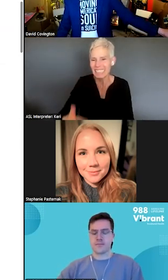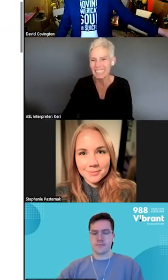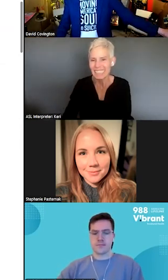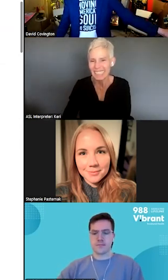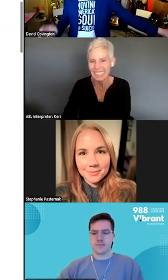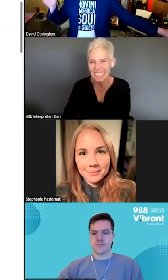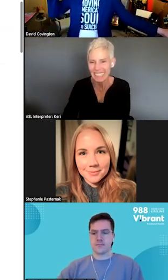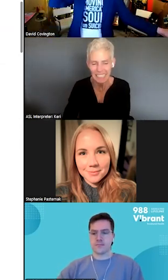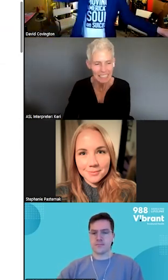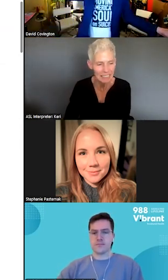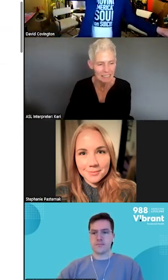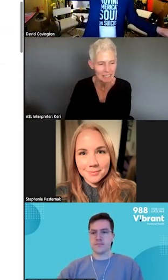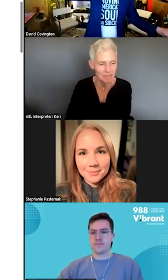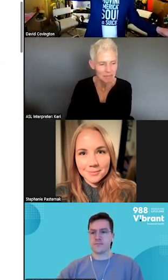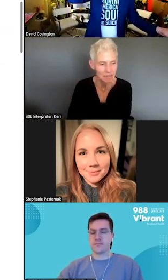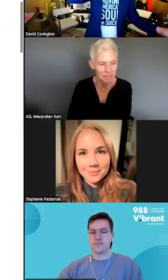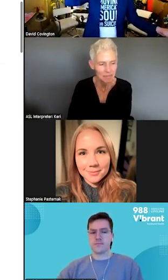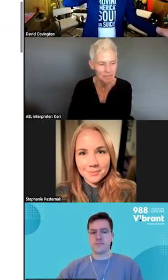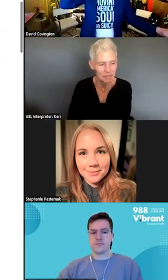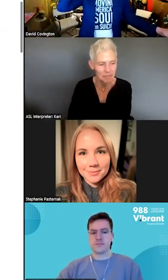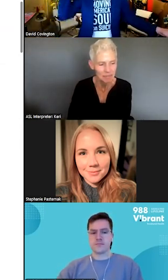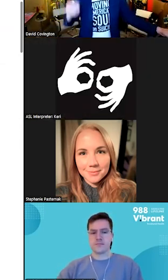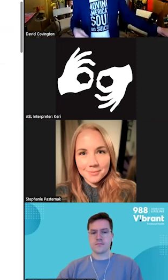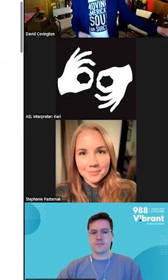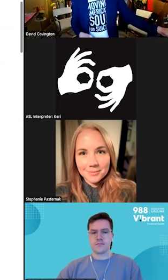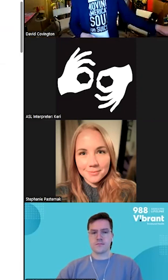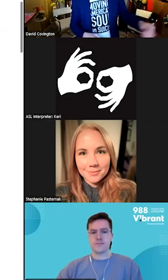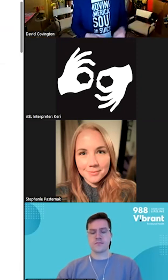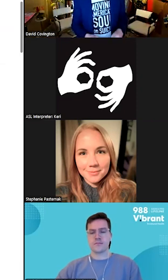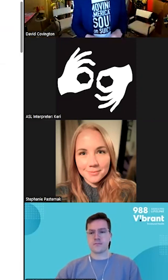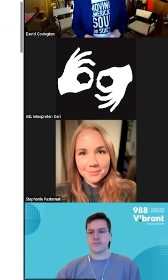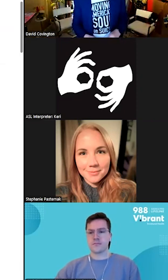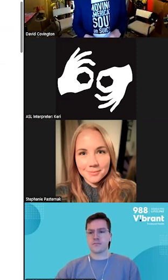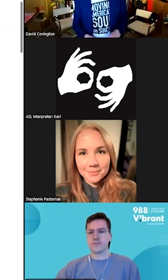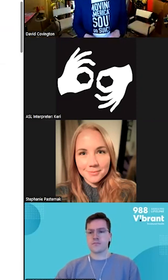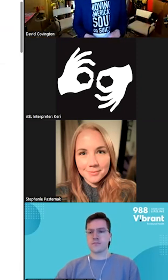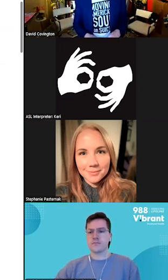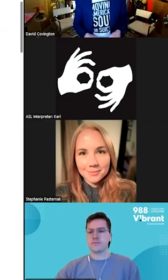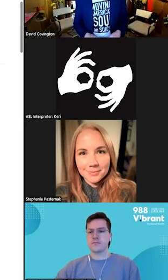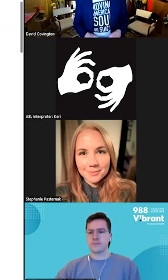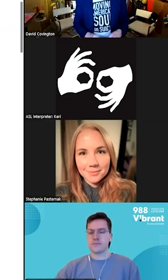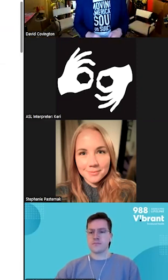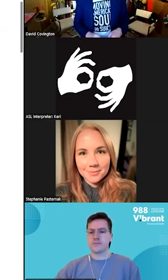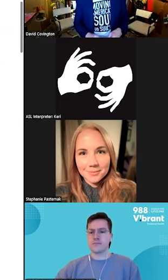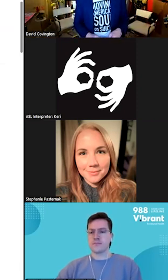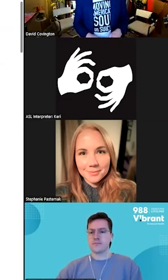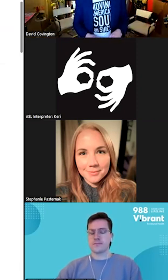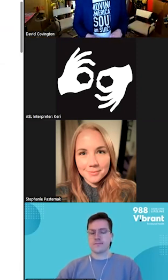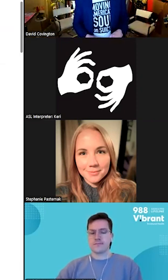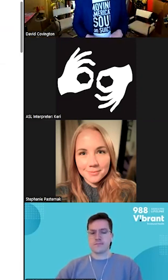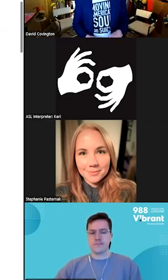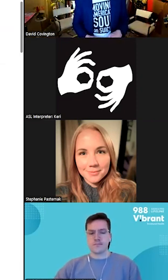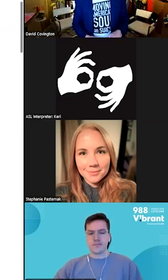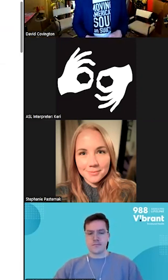reoccurring state appropriation of $2.6 million. And in good news, the Florida House budget was released